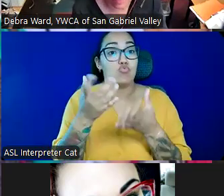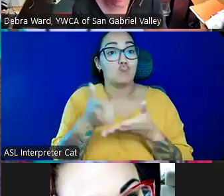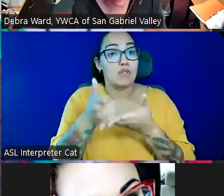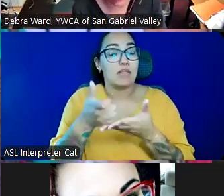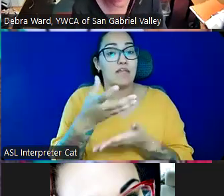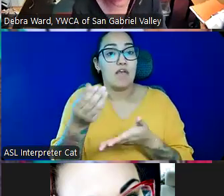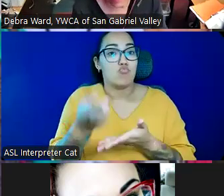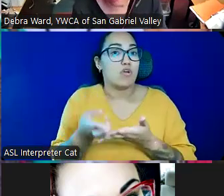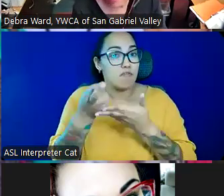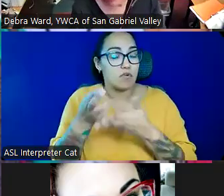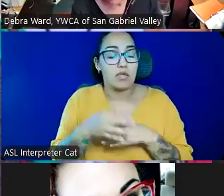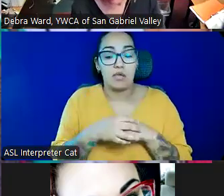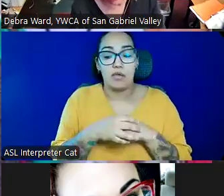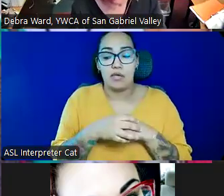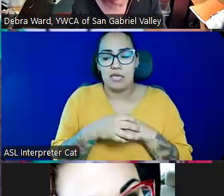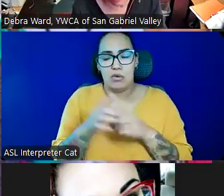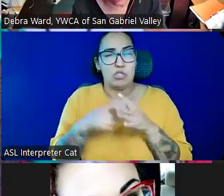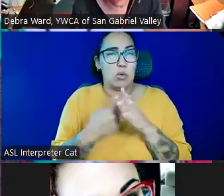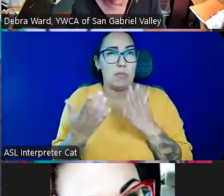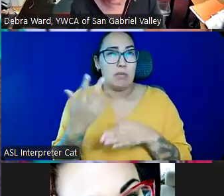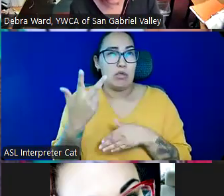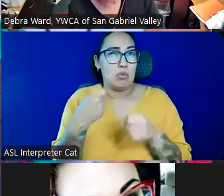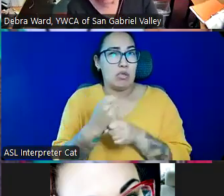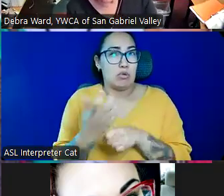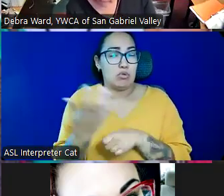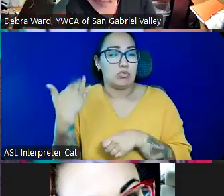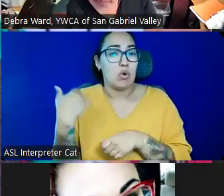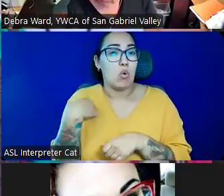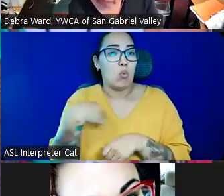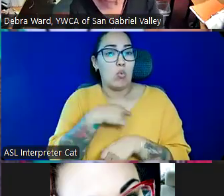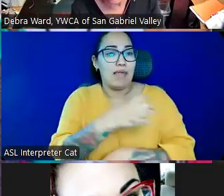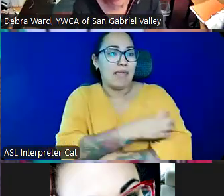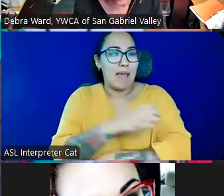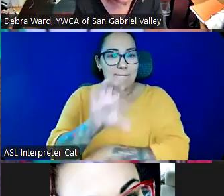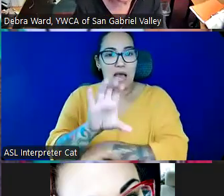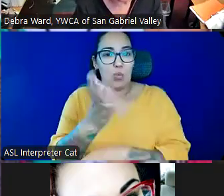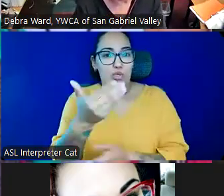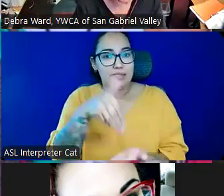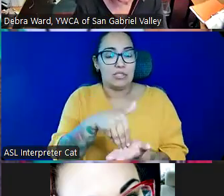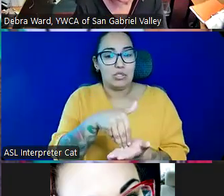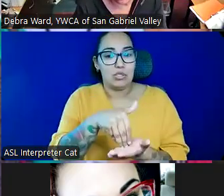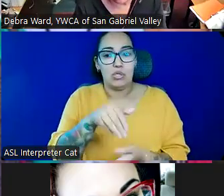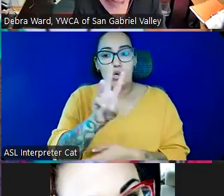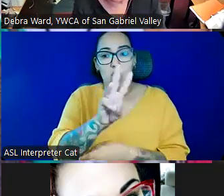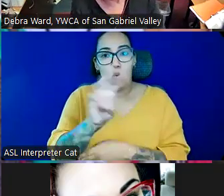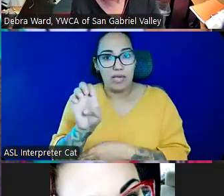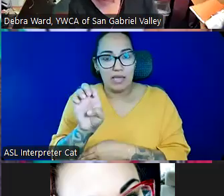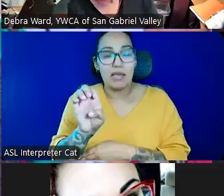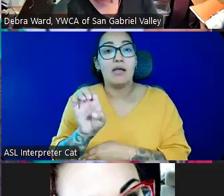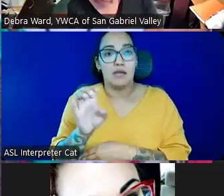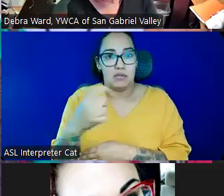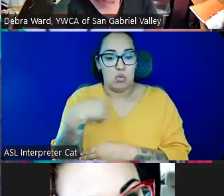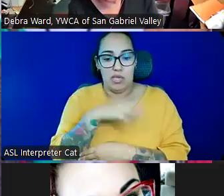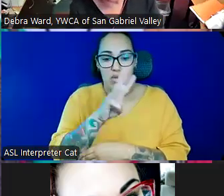And then we started maybe 3 years ago a We Empower Center, which we is Wellness, Equity, and